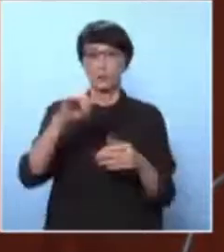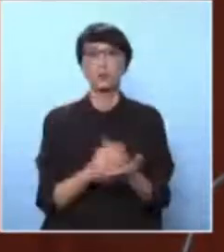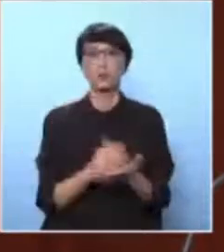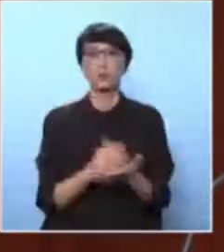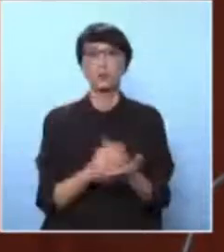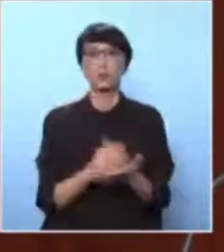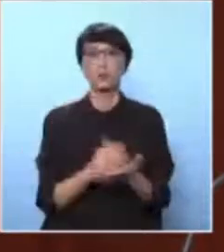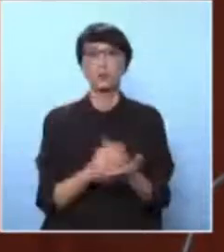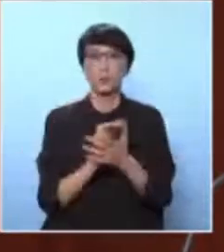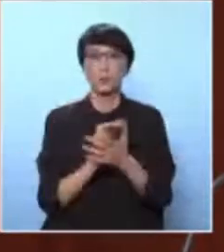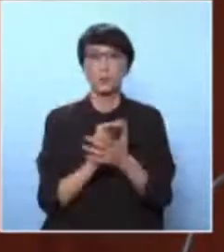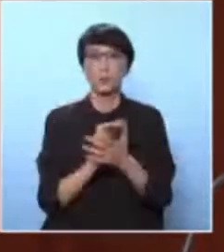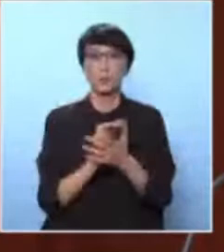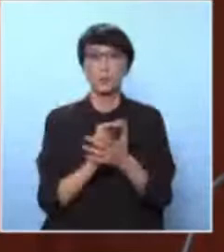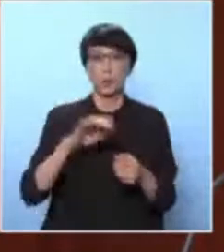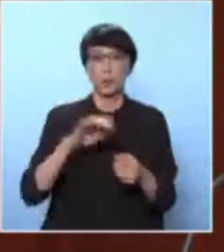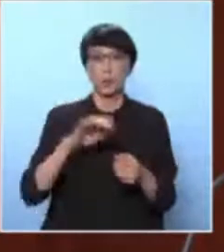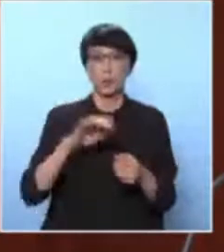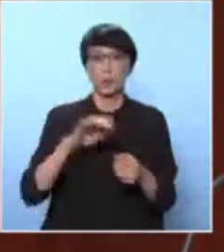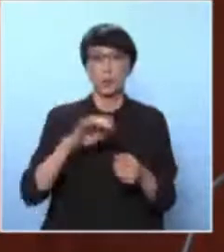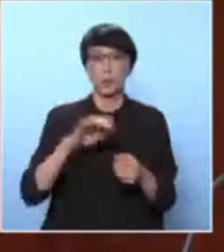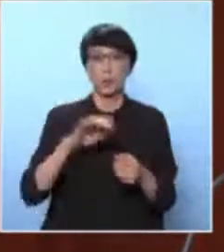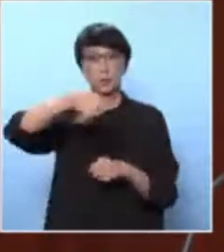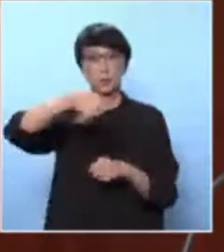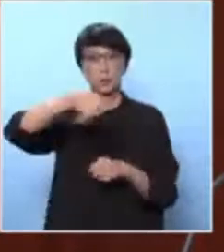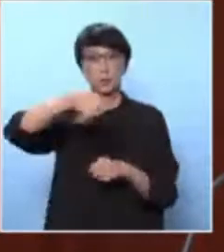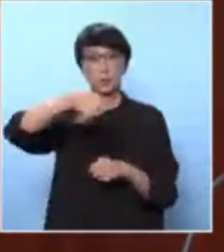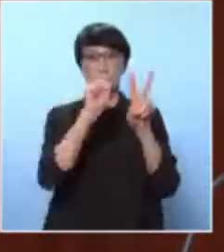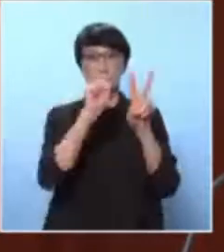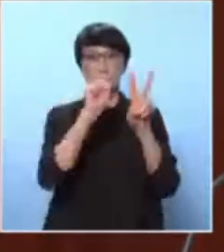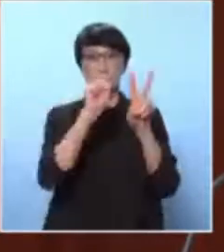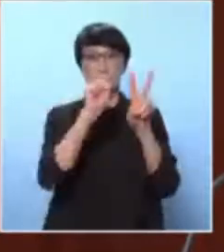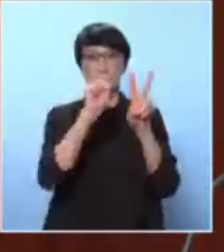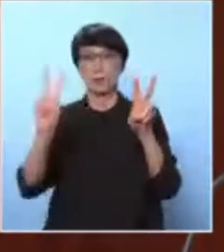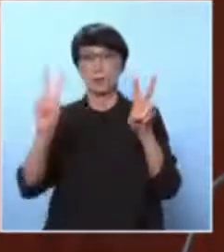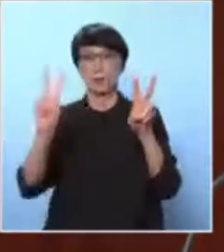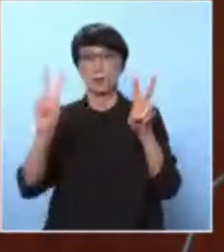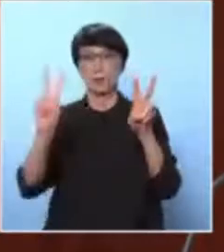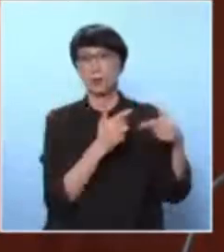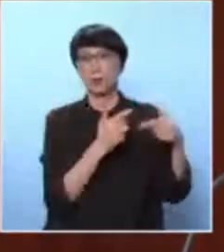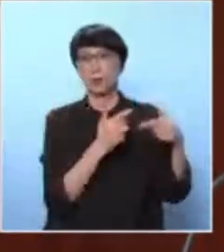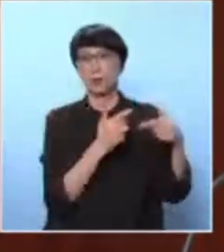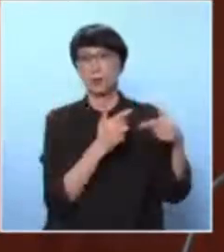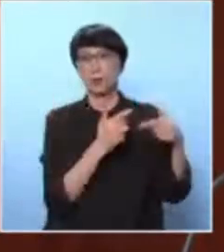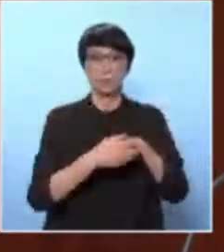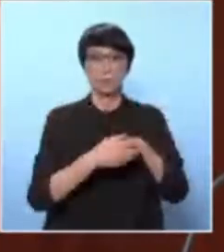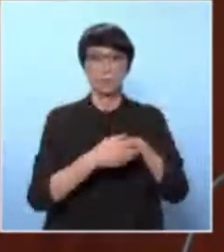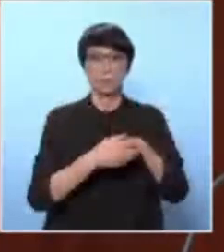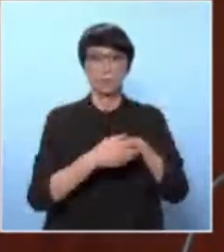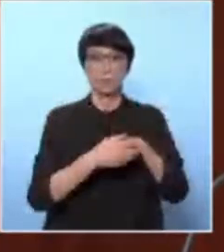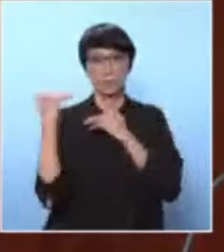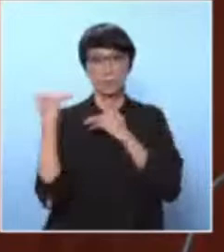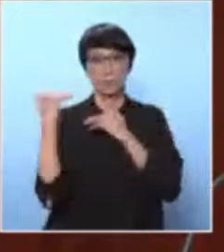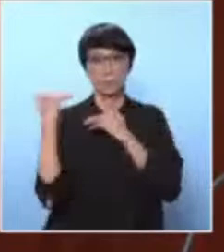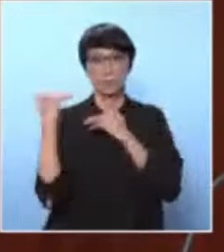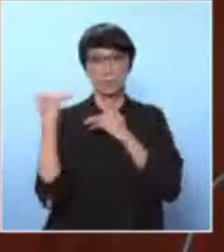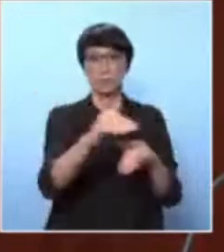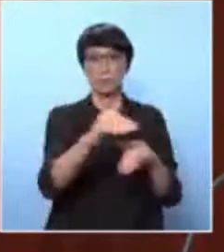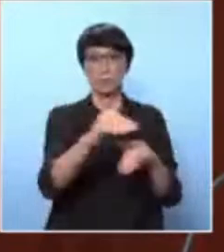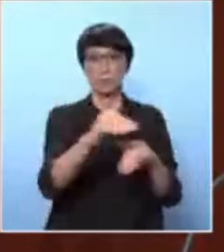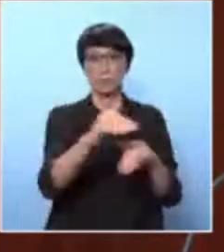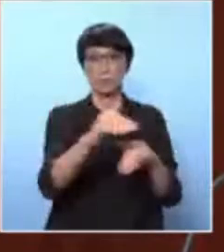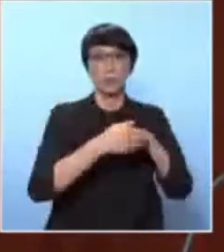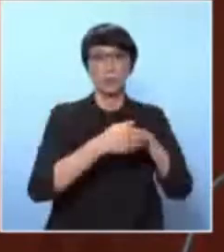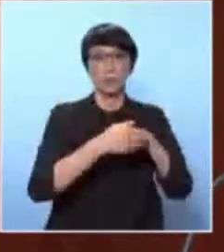Airport continued to rank first in cargo throughput in 2022, demonstrating its